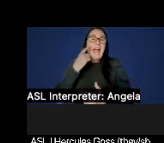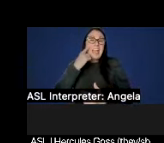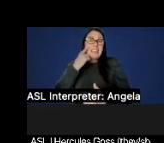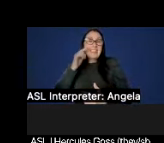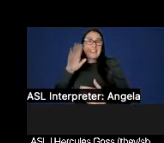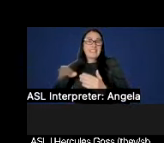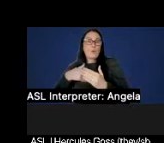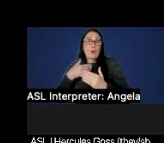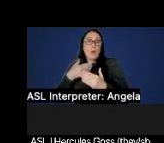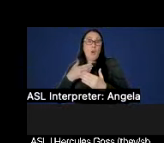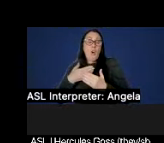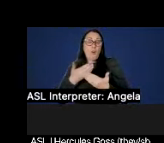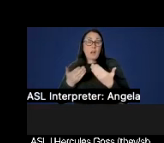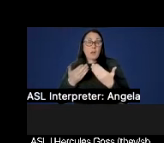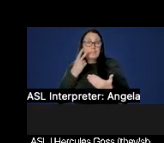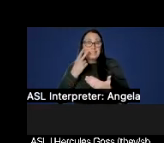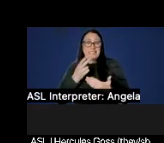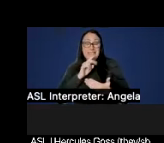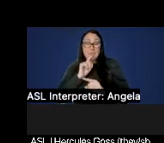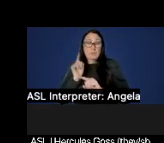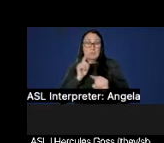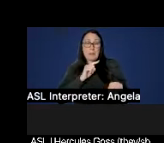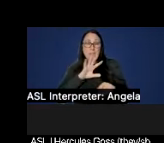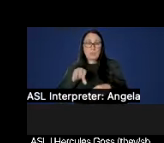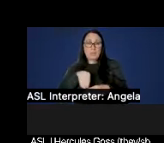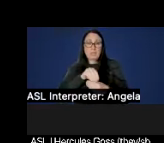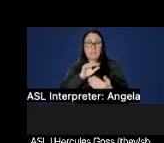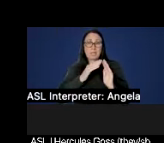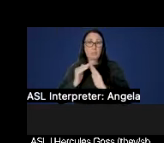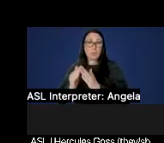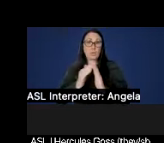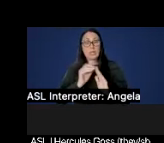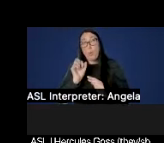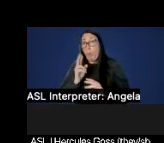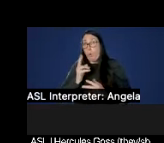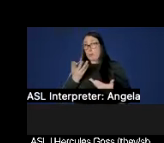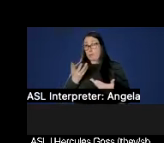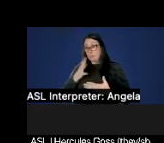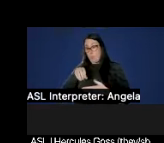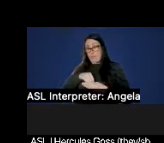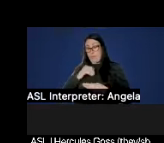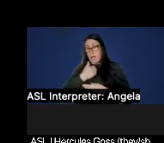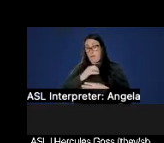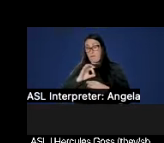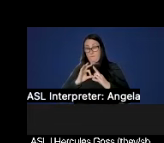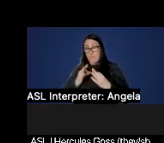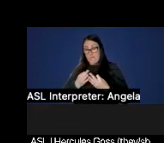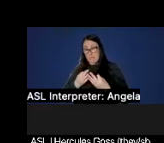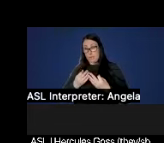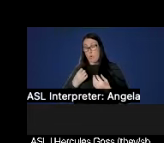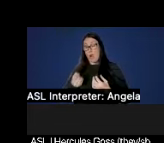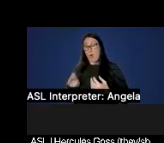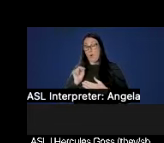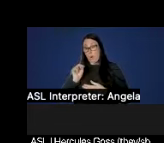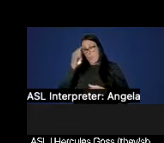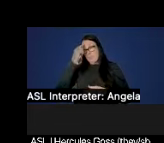we've all probably seen this response in the community, or maybe within our own families or within our own thinking. Well, she